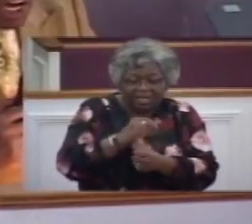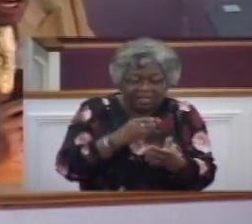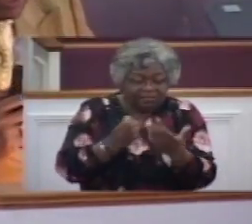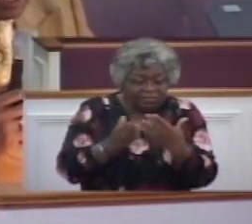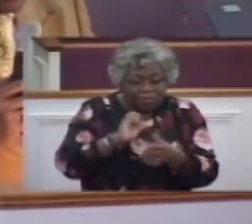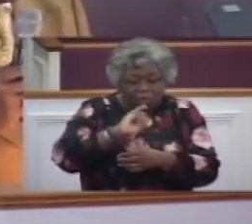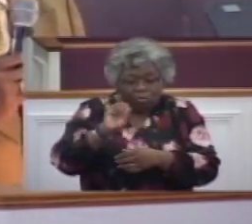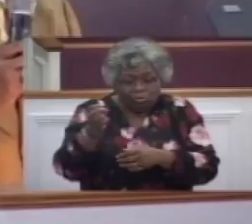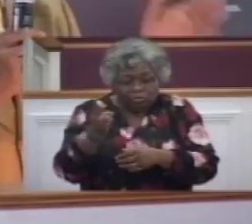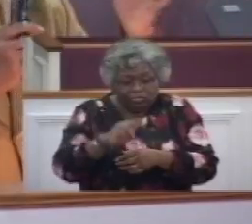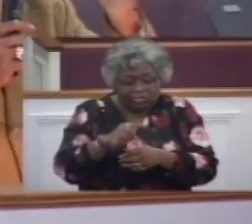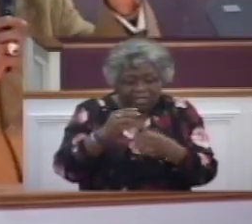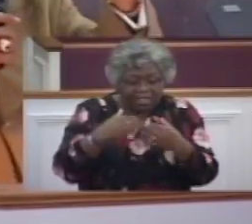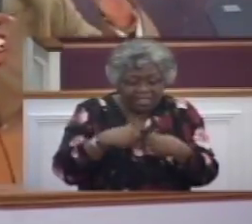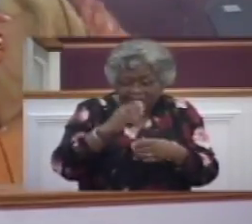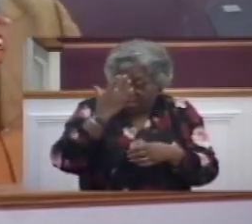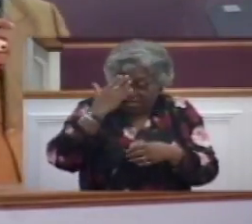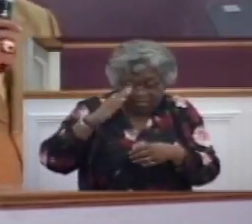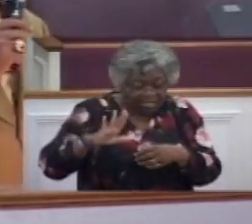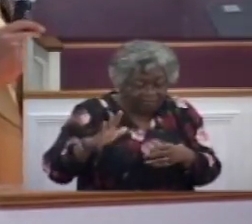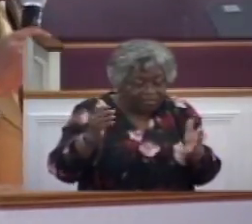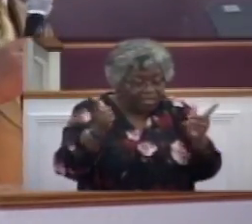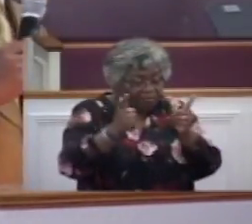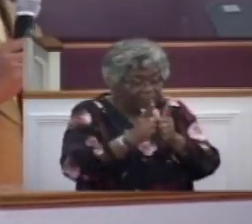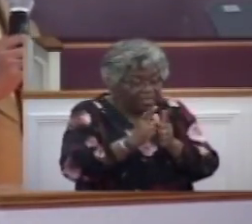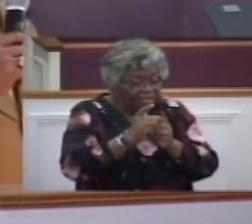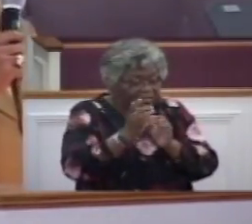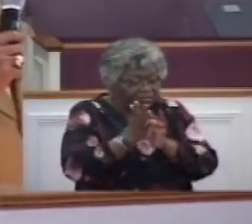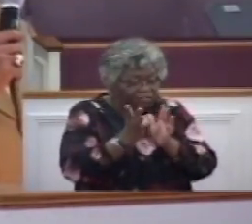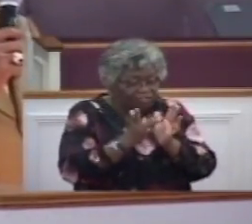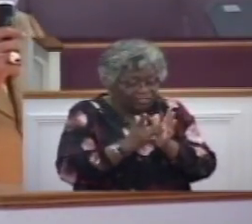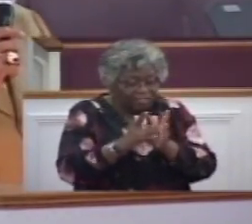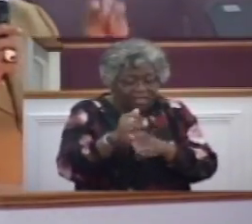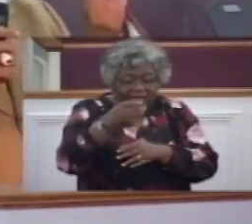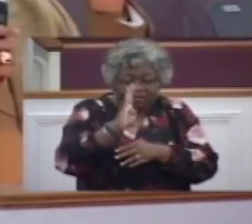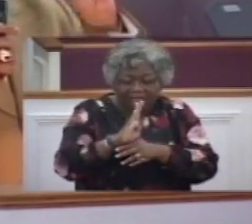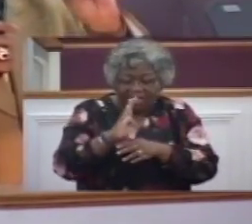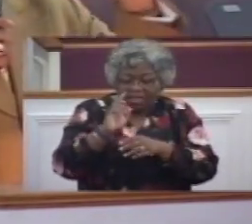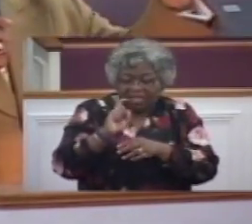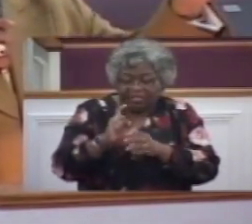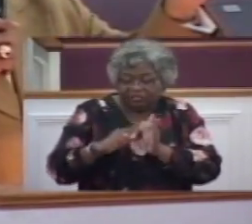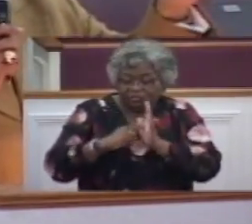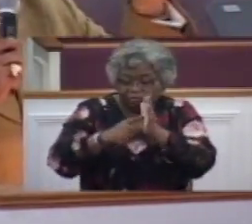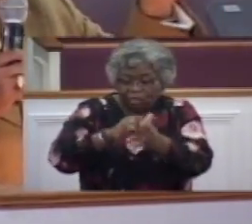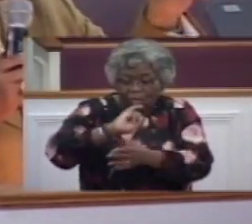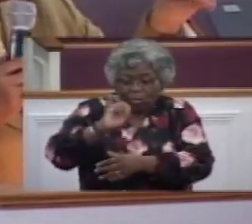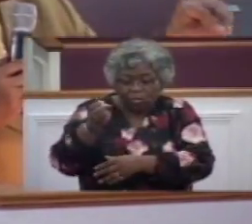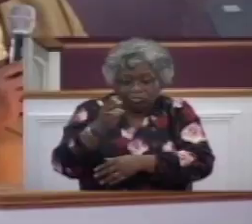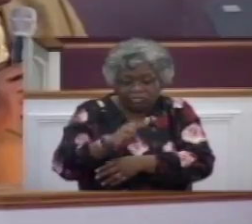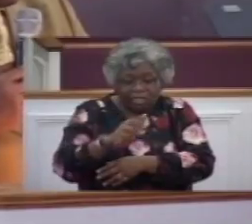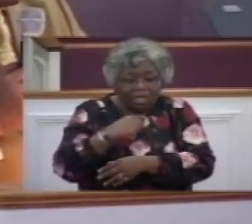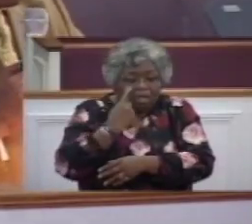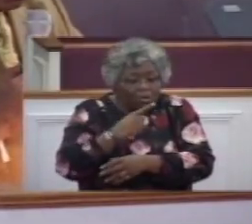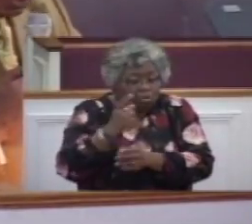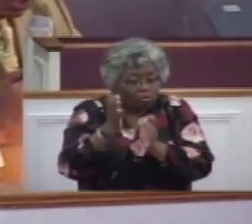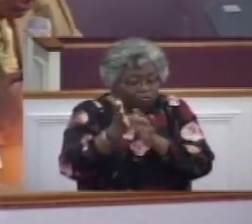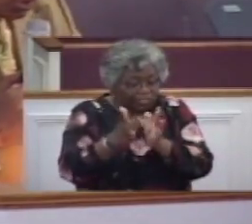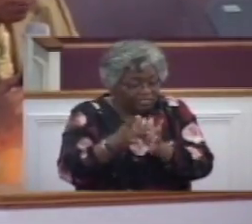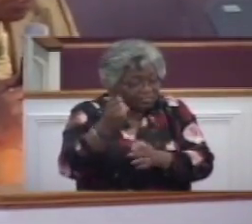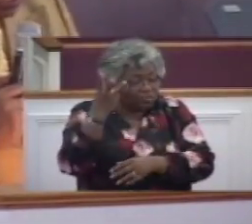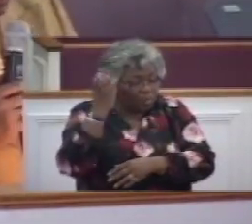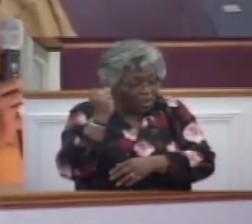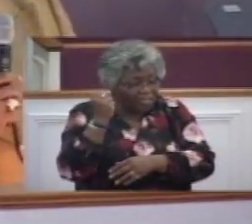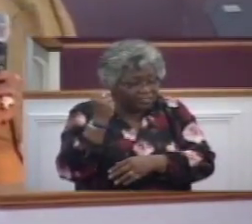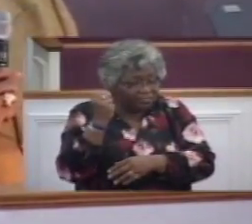though John had never met Jesus, God had to show John who Jesus